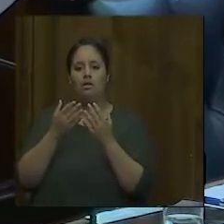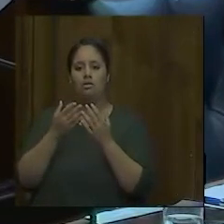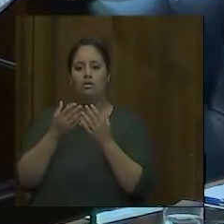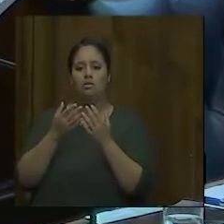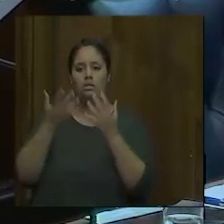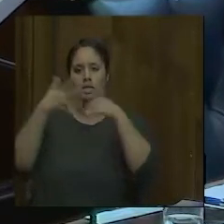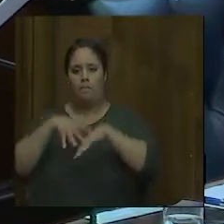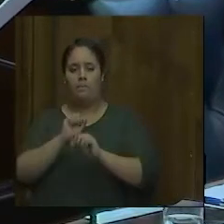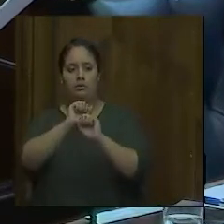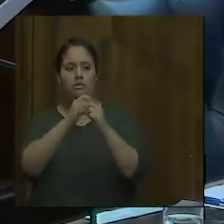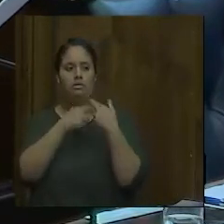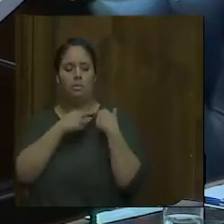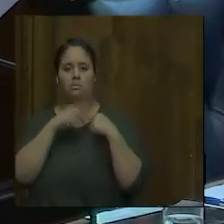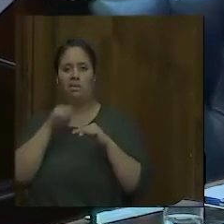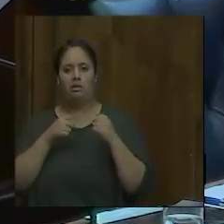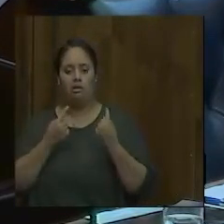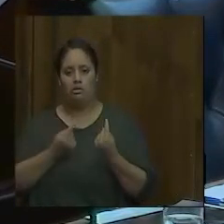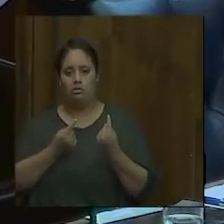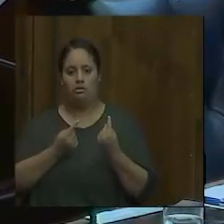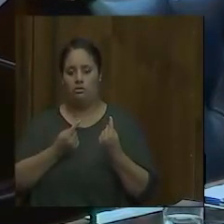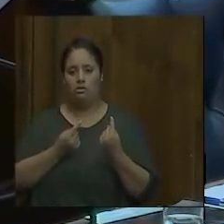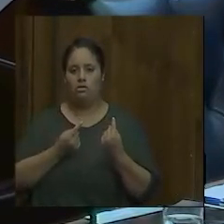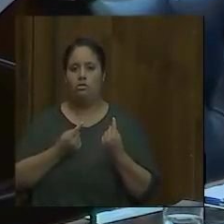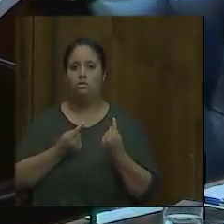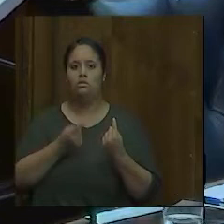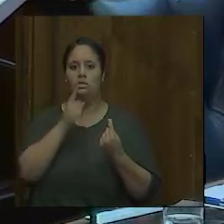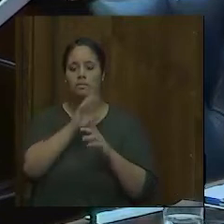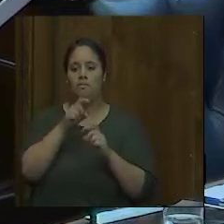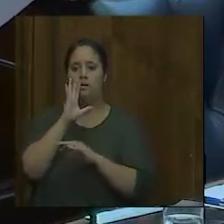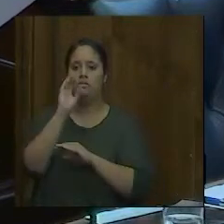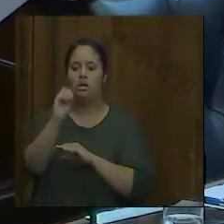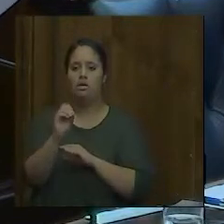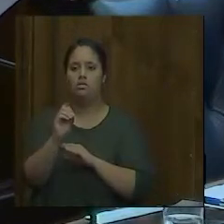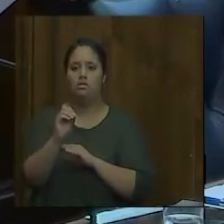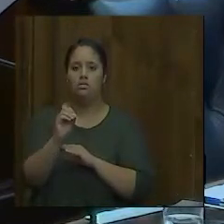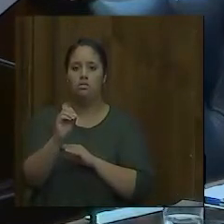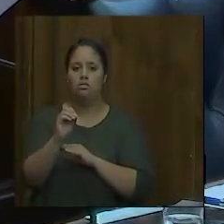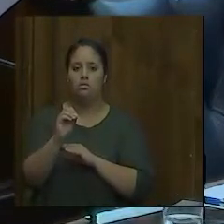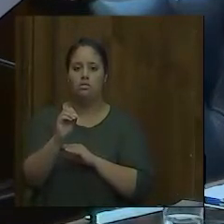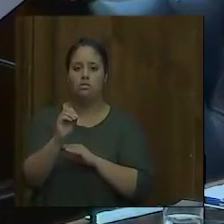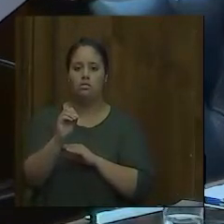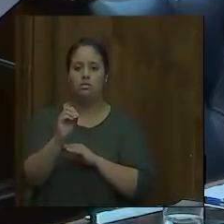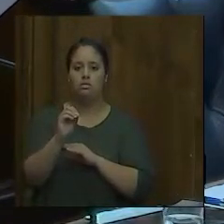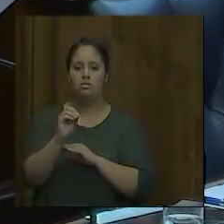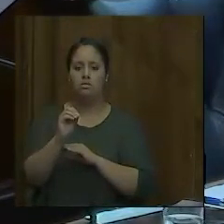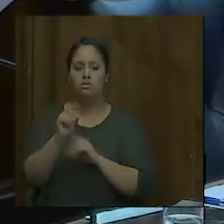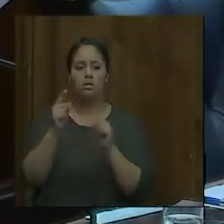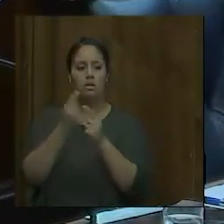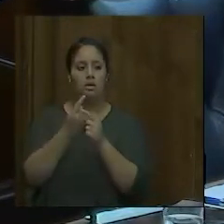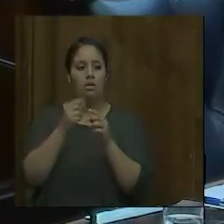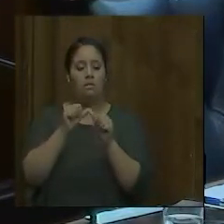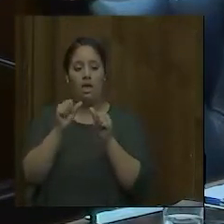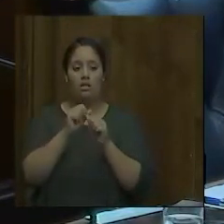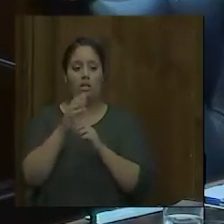execute its responsibilities? It must ask for assistance, or even better, the minister can